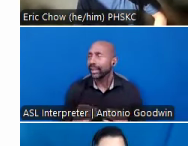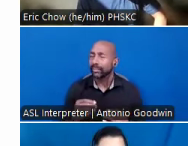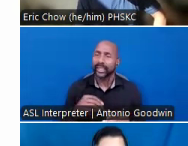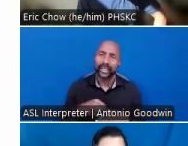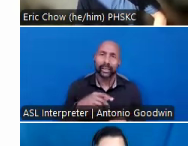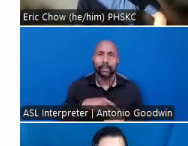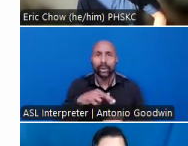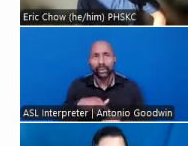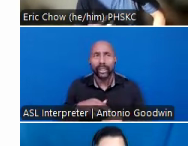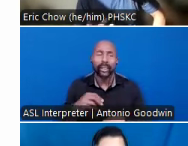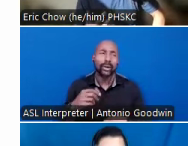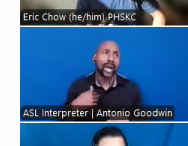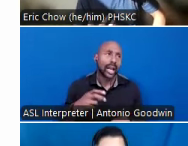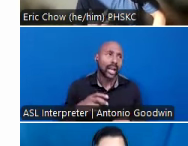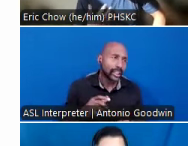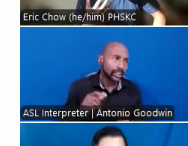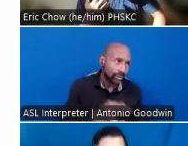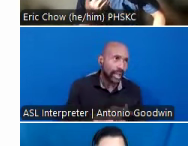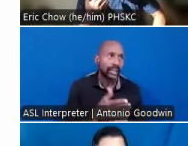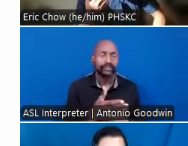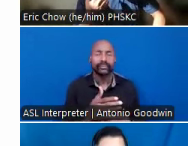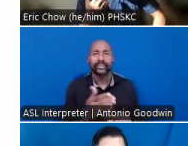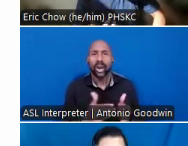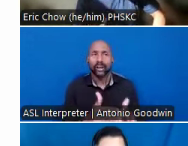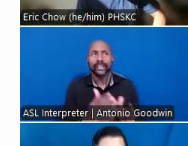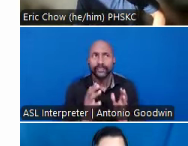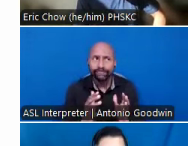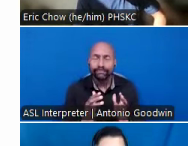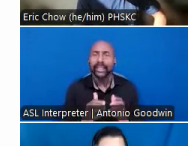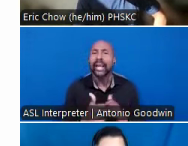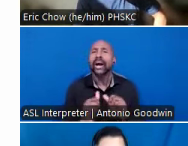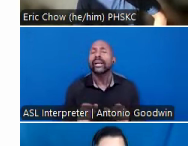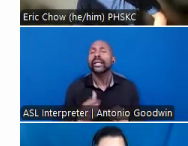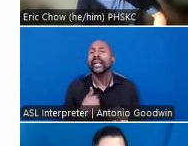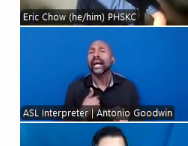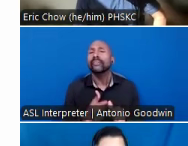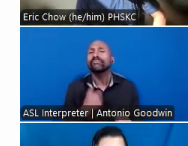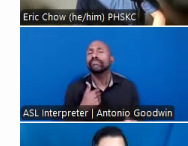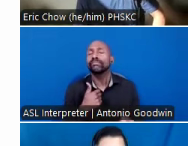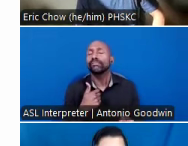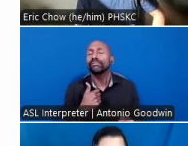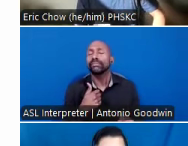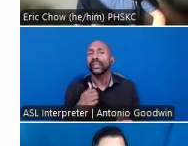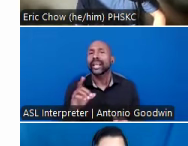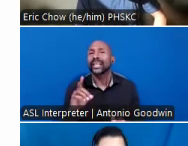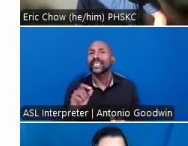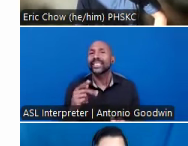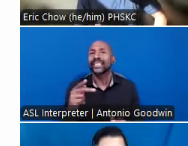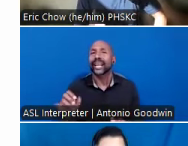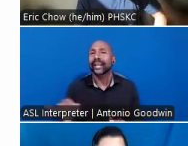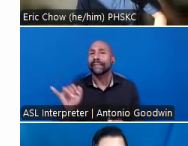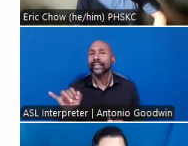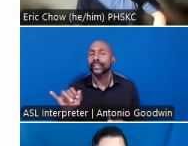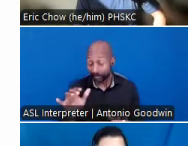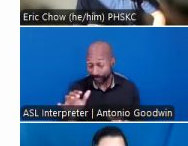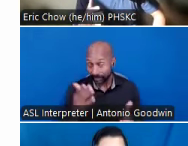pretty frequently. So how do I prevent infection from dengue? Well, first of all, you should